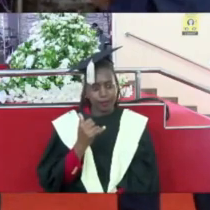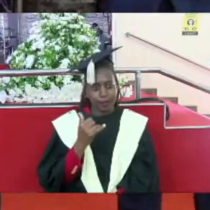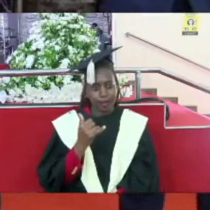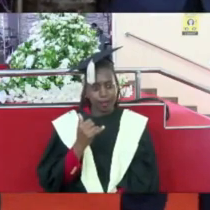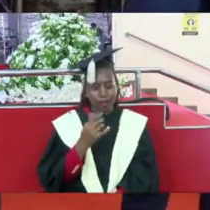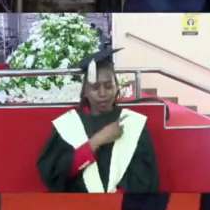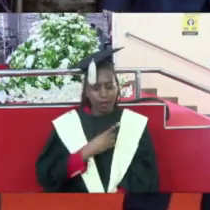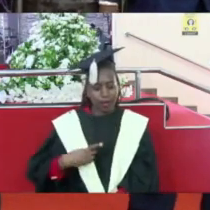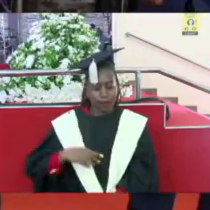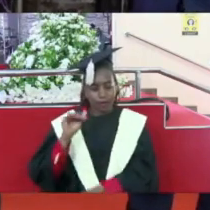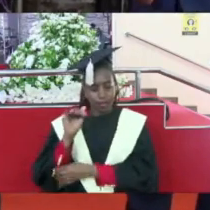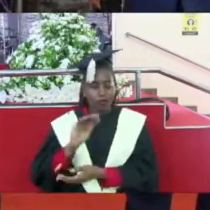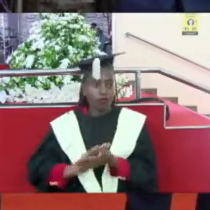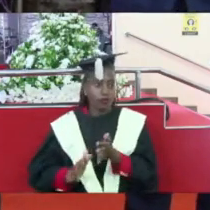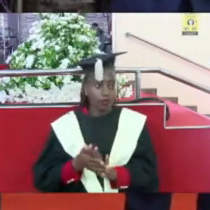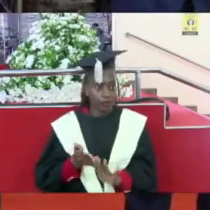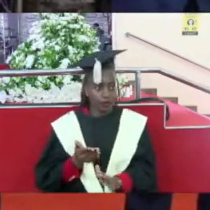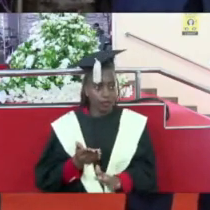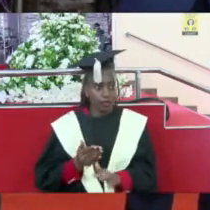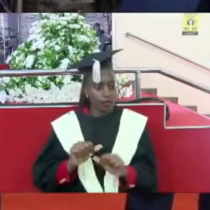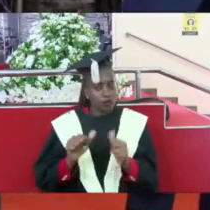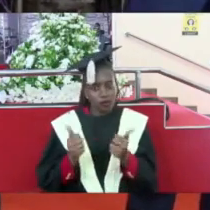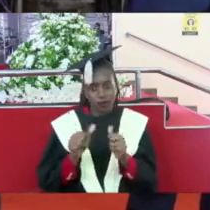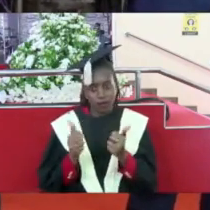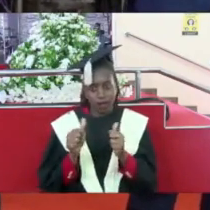repented. He repented so well.